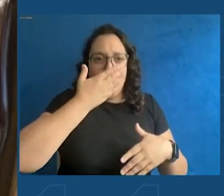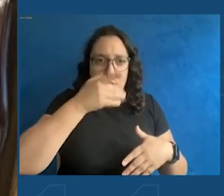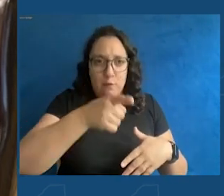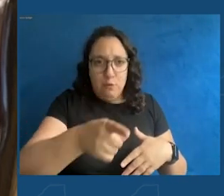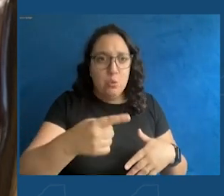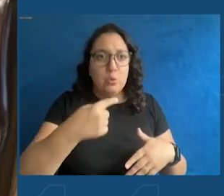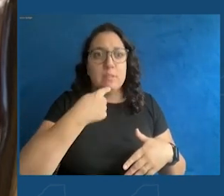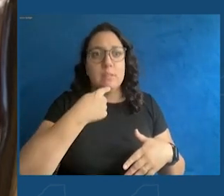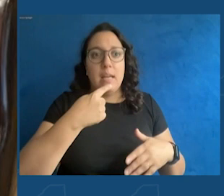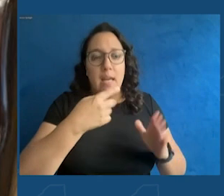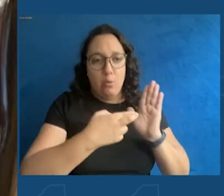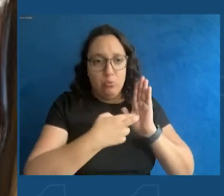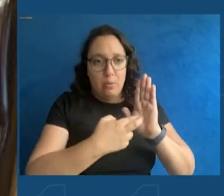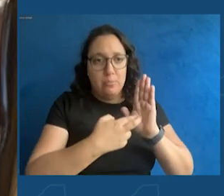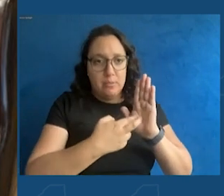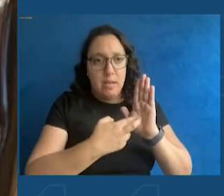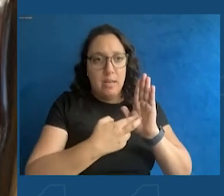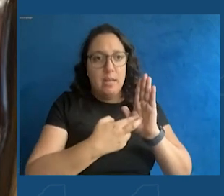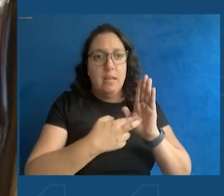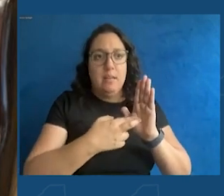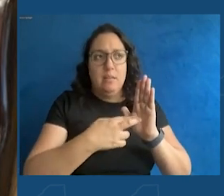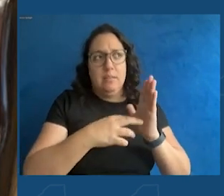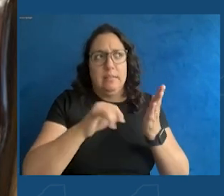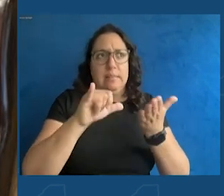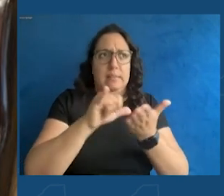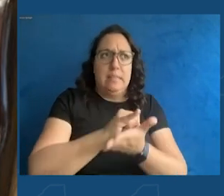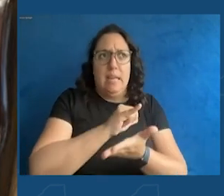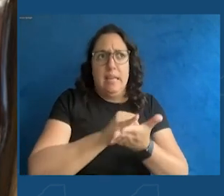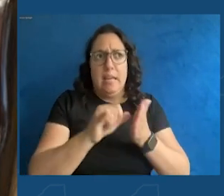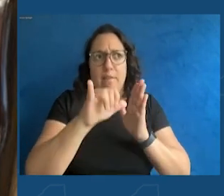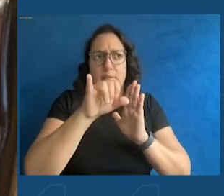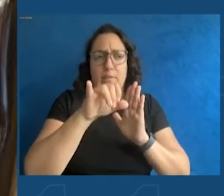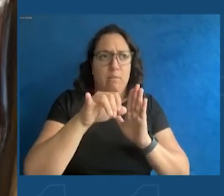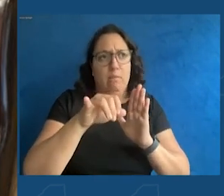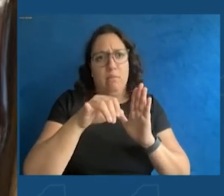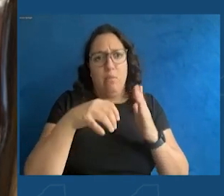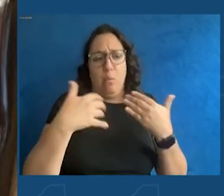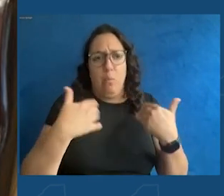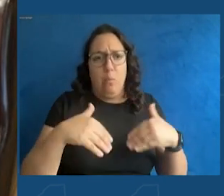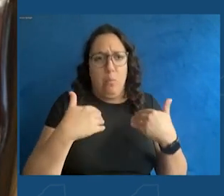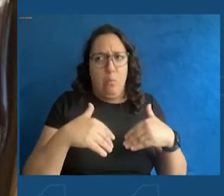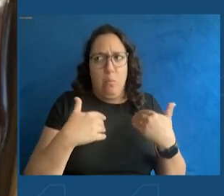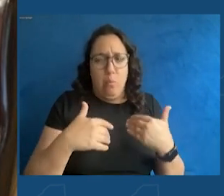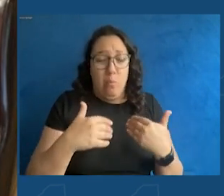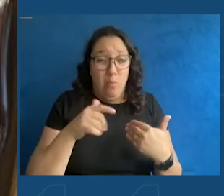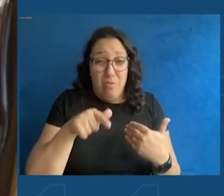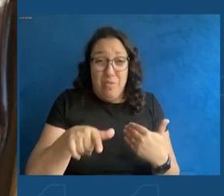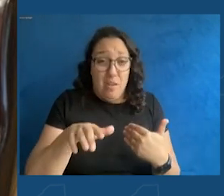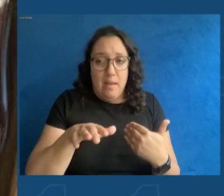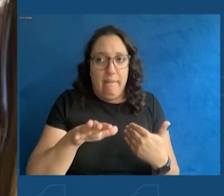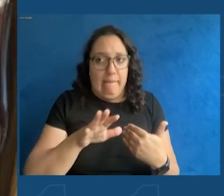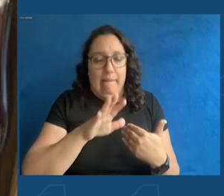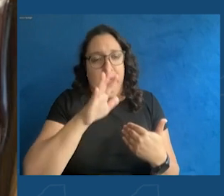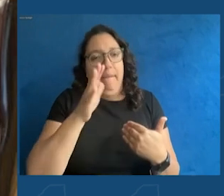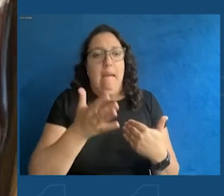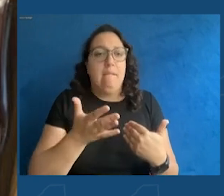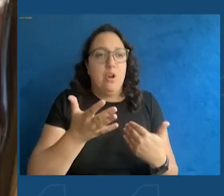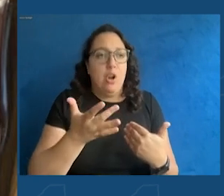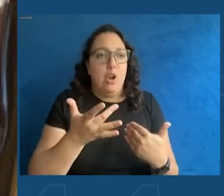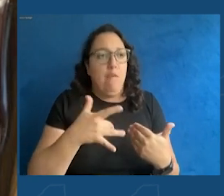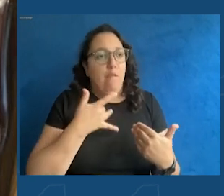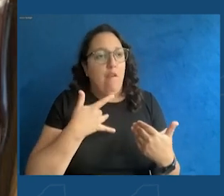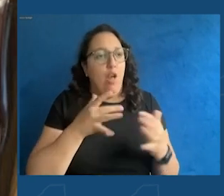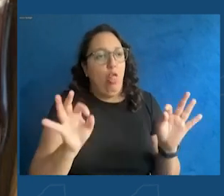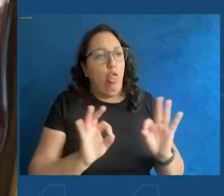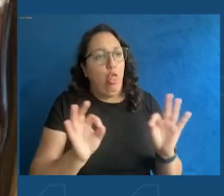representing the state of New York, an honor that never lost its luster. just when my oral argument